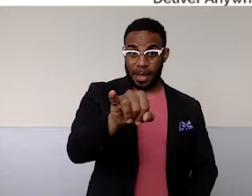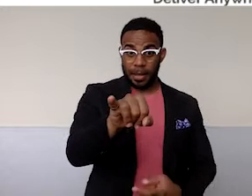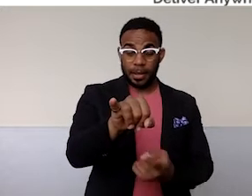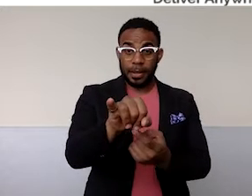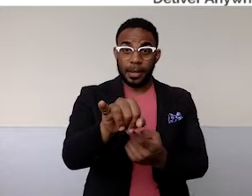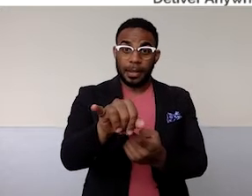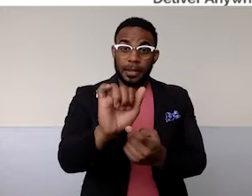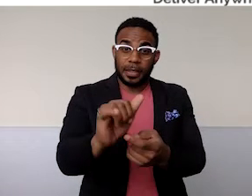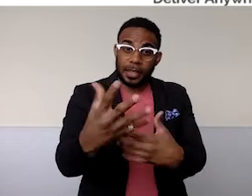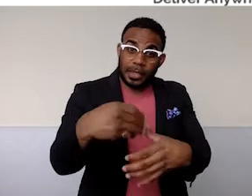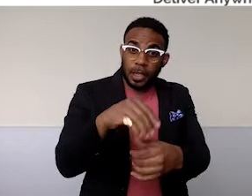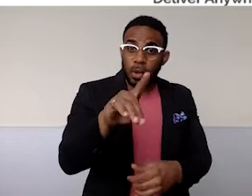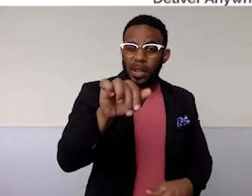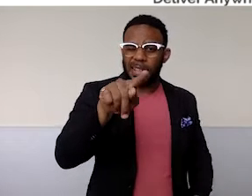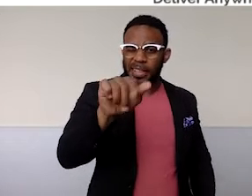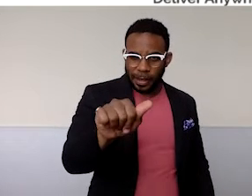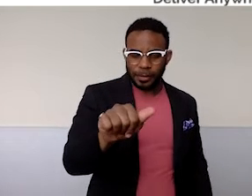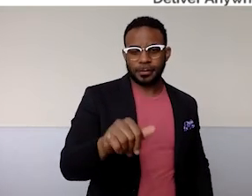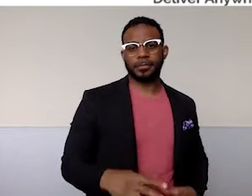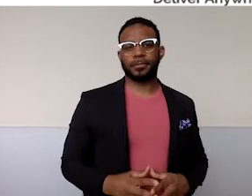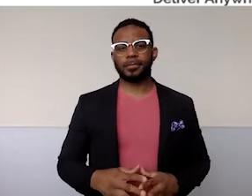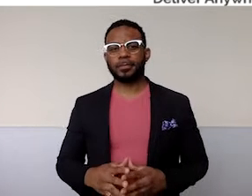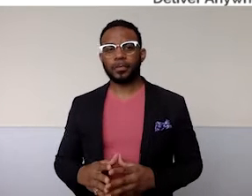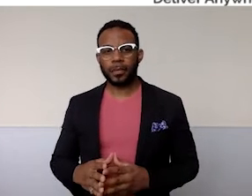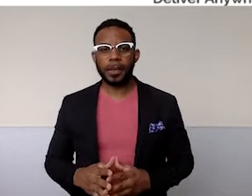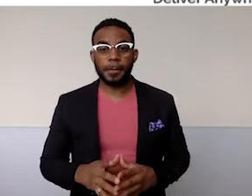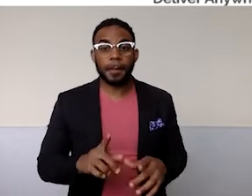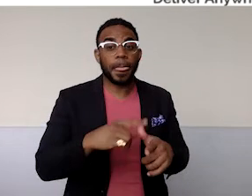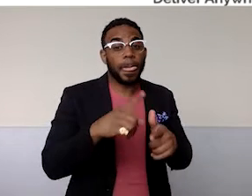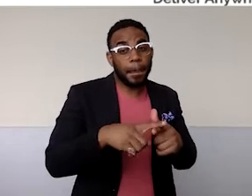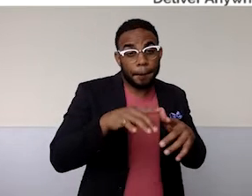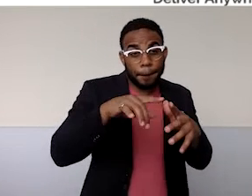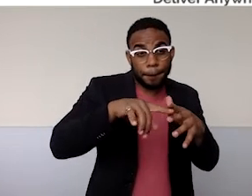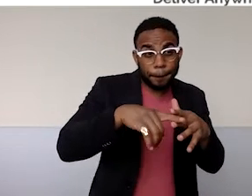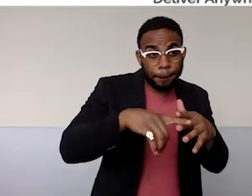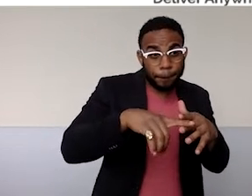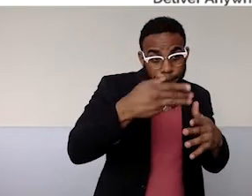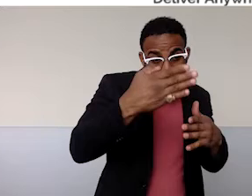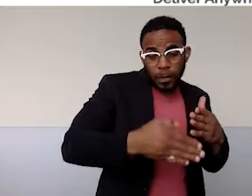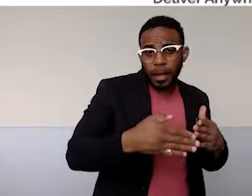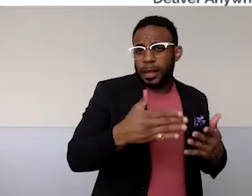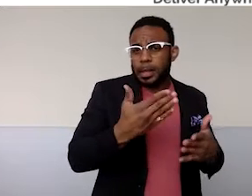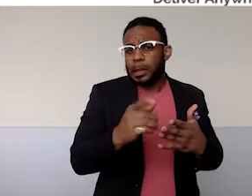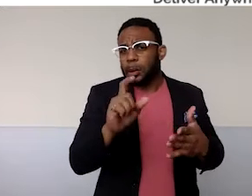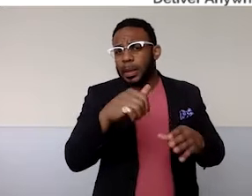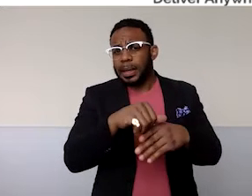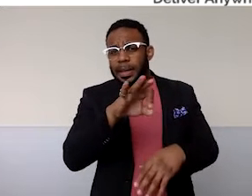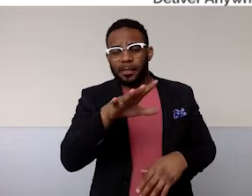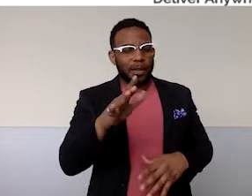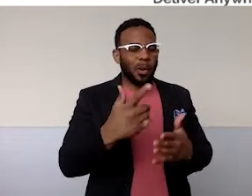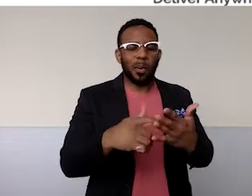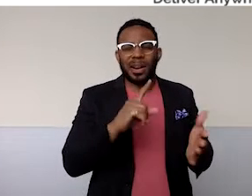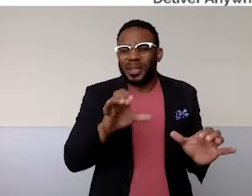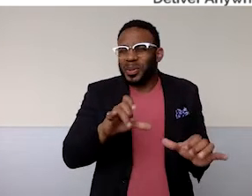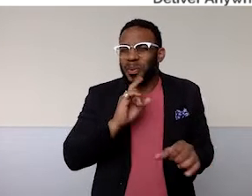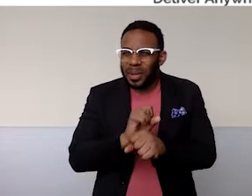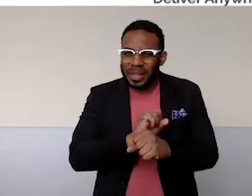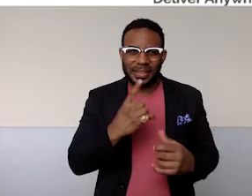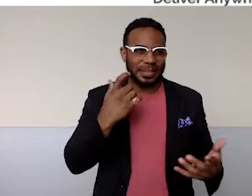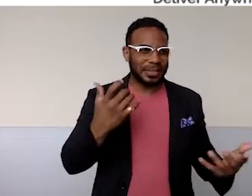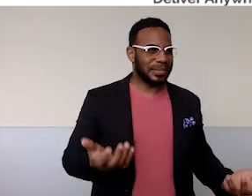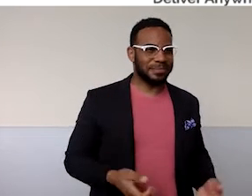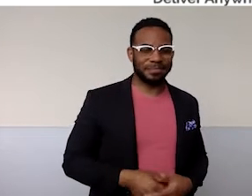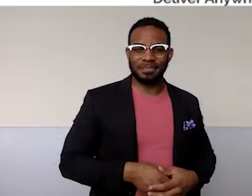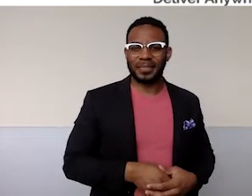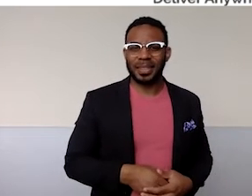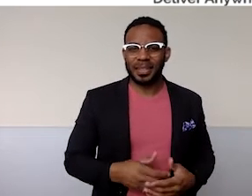right, that contains your data, and then your frontend is hosted somewhere in Netlify. So what you need to do really is just